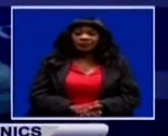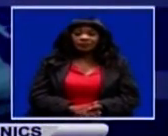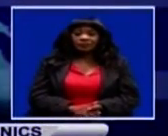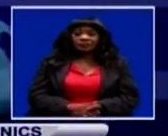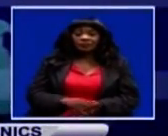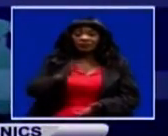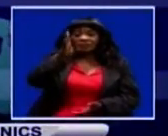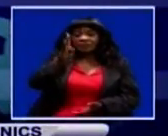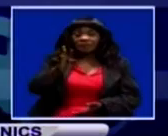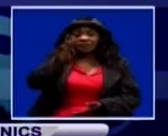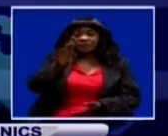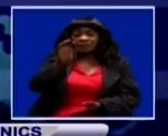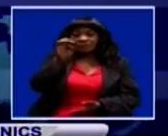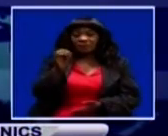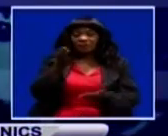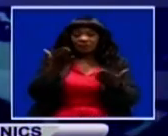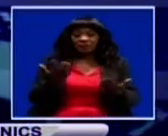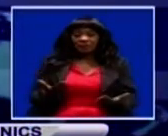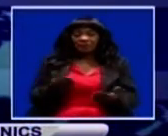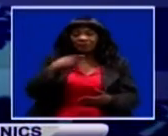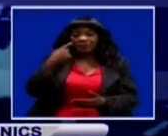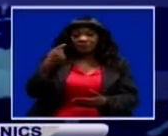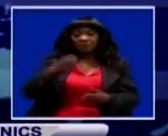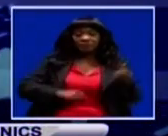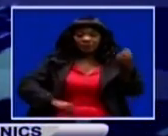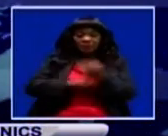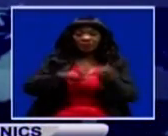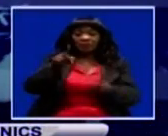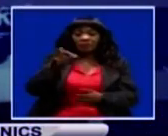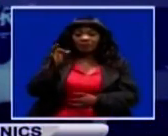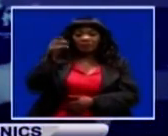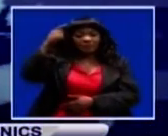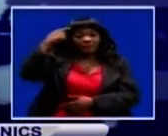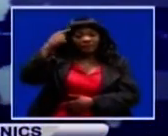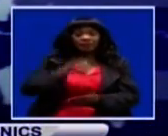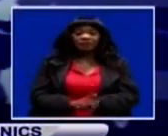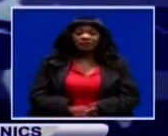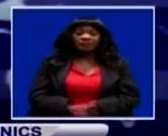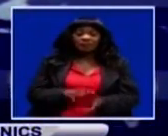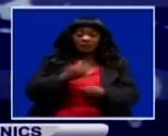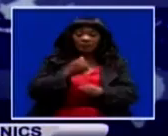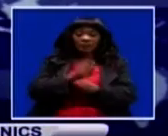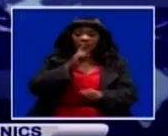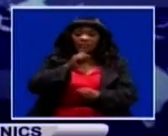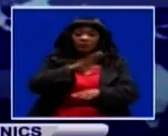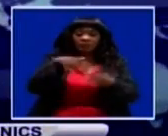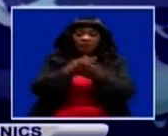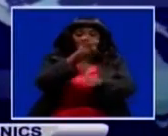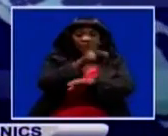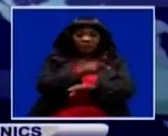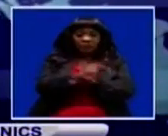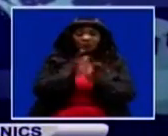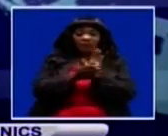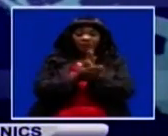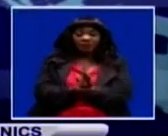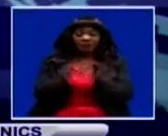The Barotse Royal Establishment BRE says it will support the PF government and ensure that all the projects initiated are